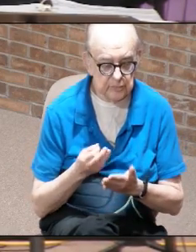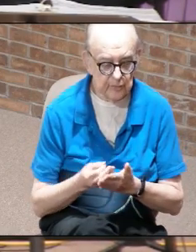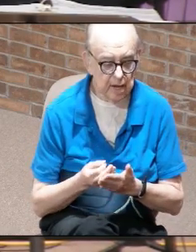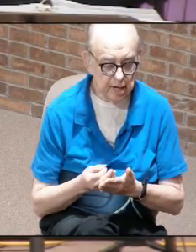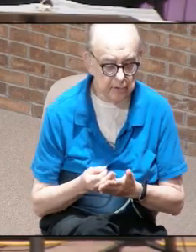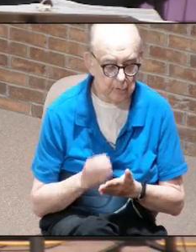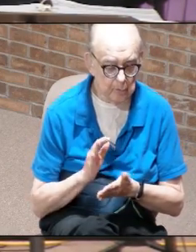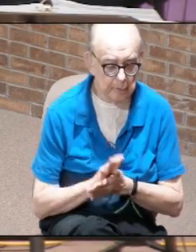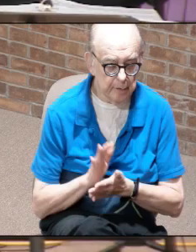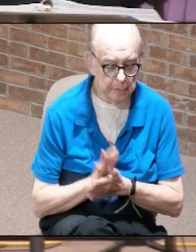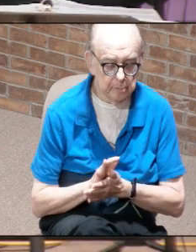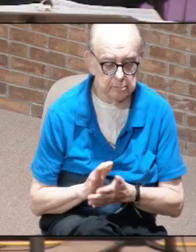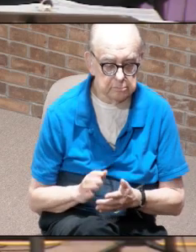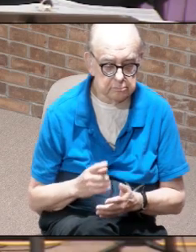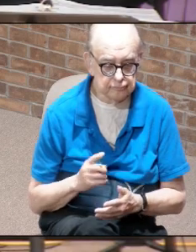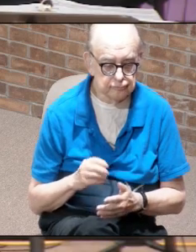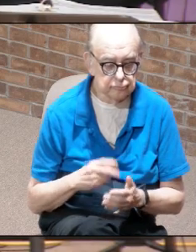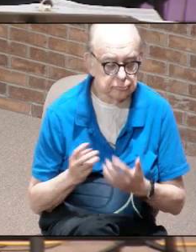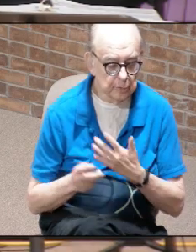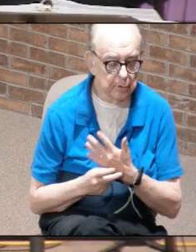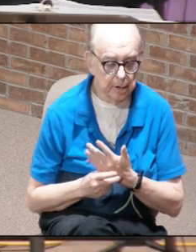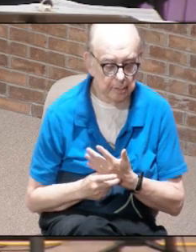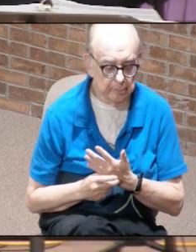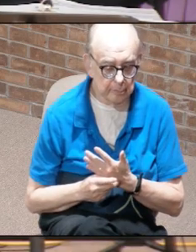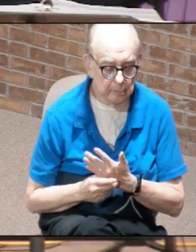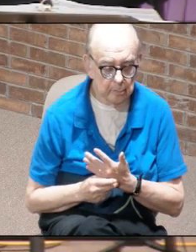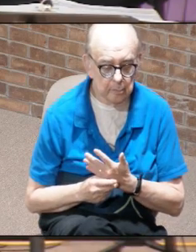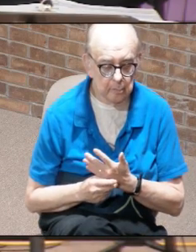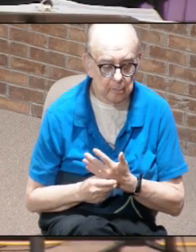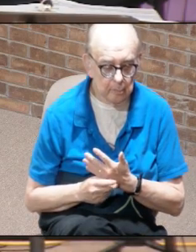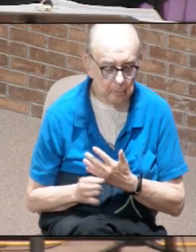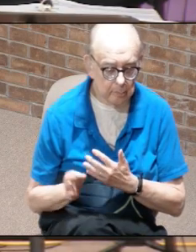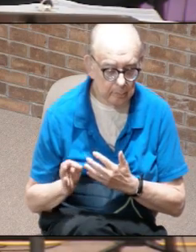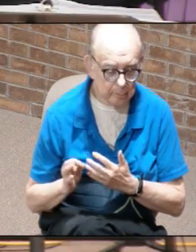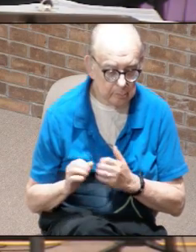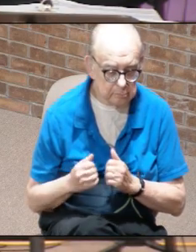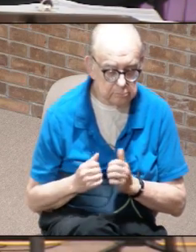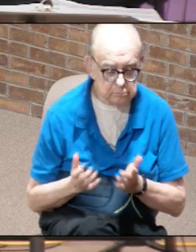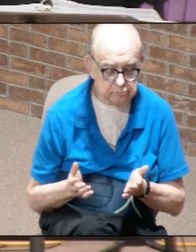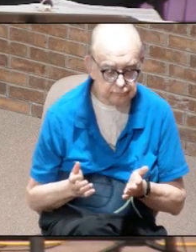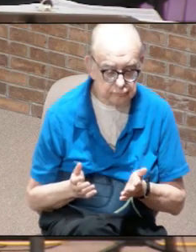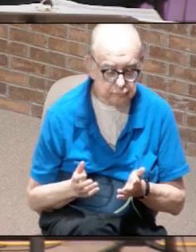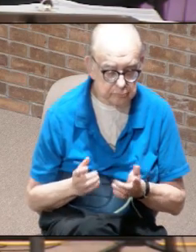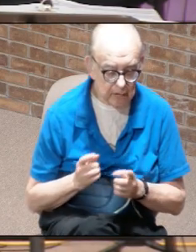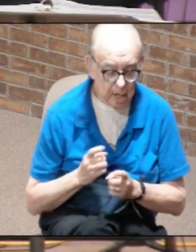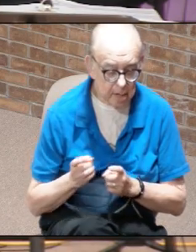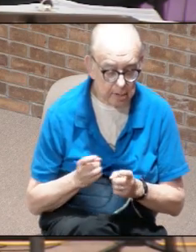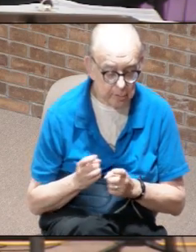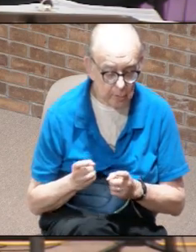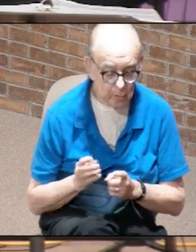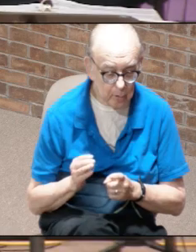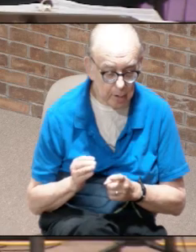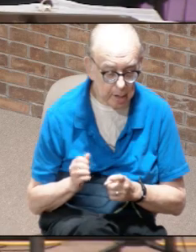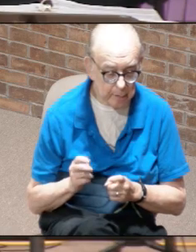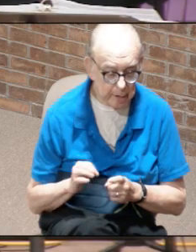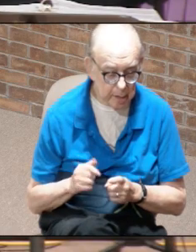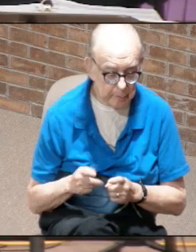peace program of how to manage your money.